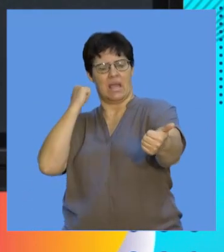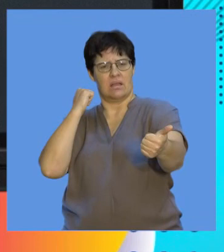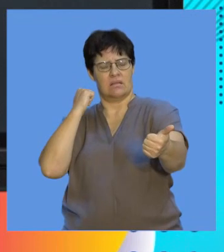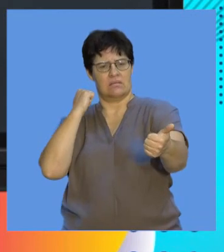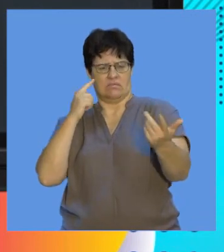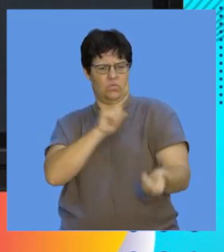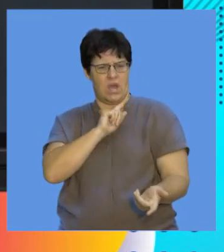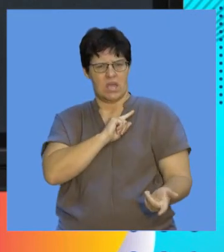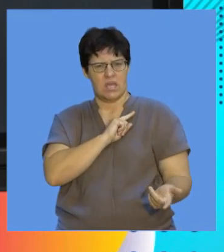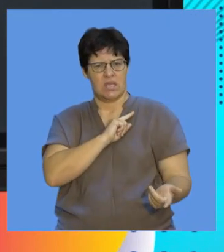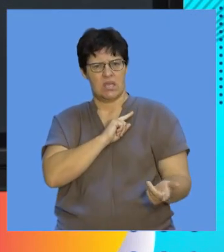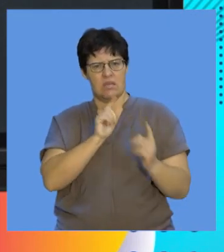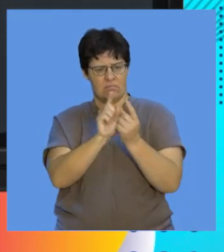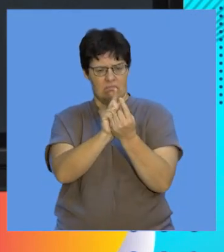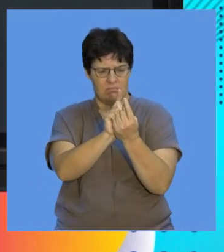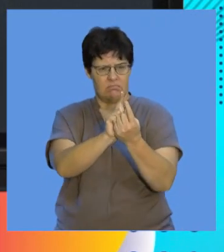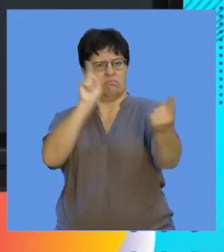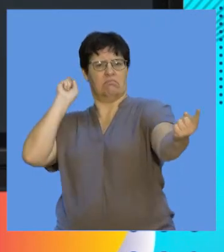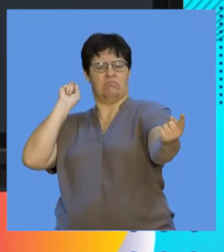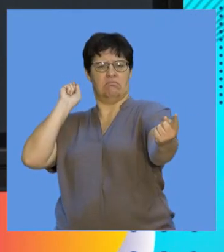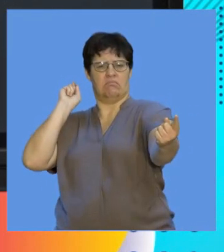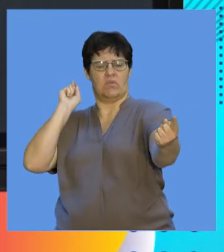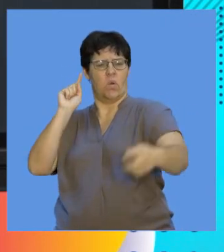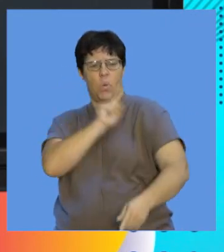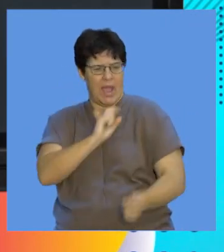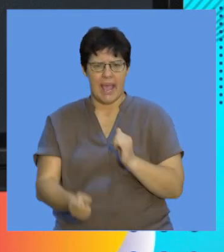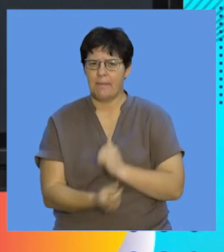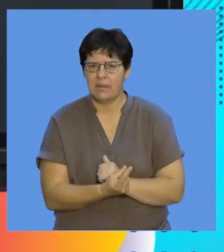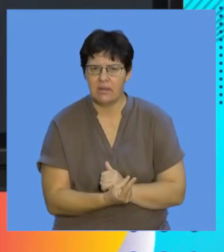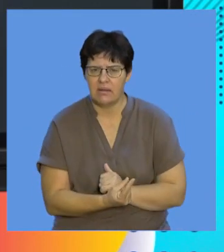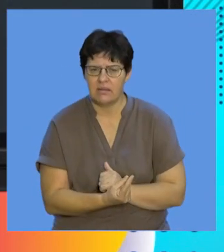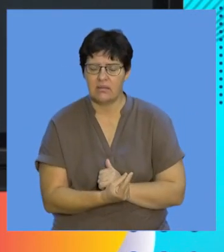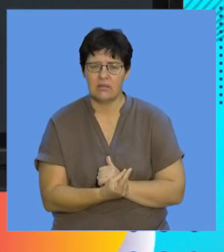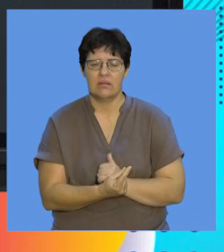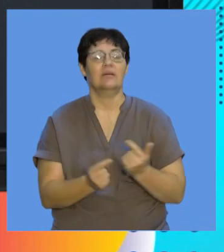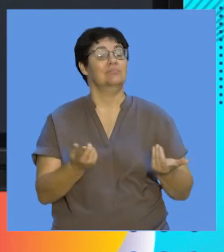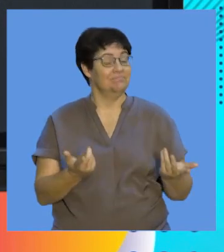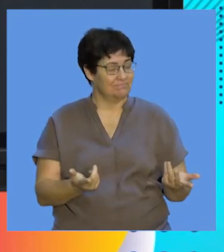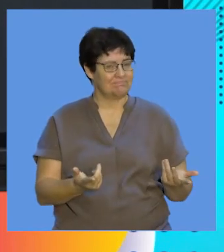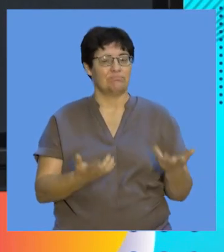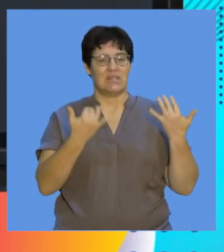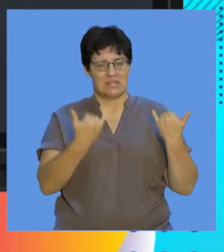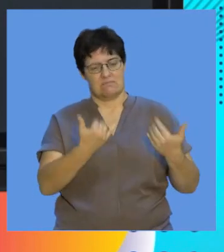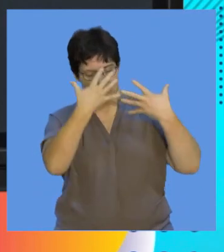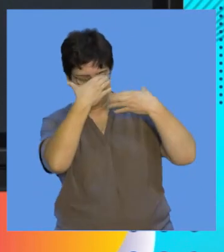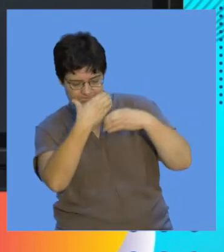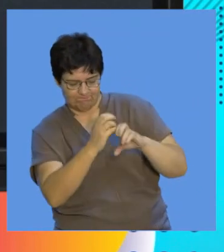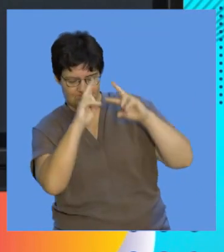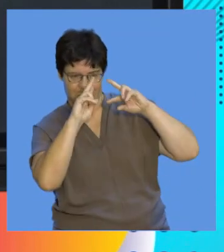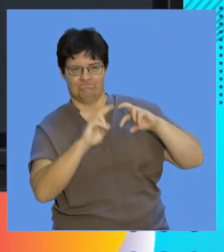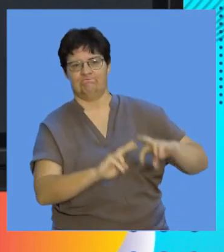backwards? Why do they move apart? What is it that causes that? These are all things where we're now going